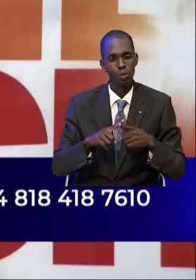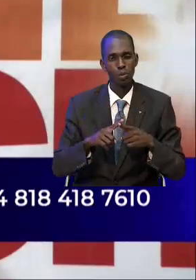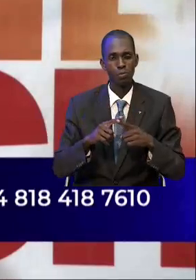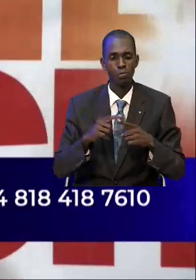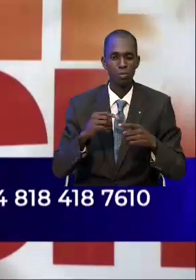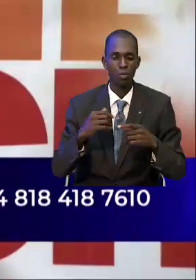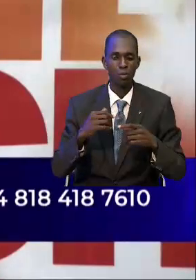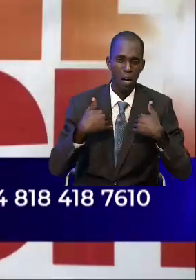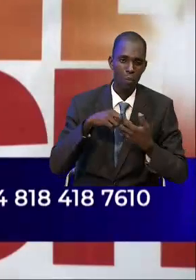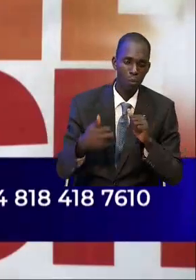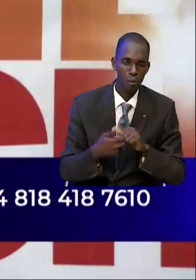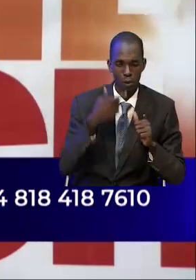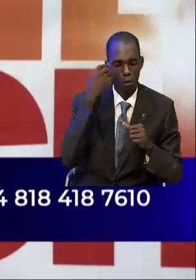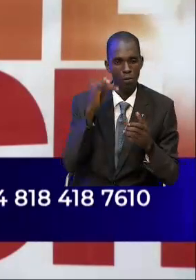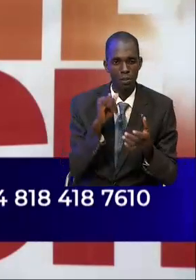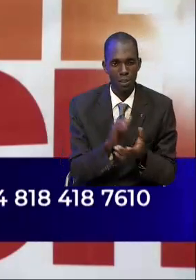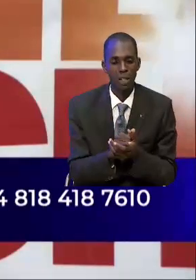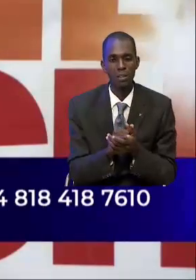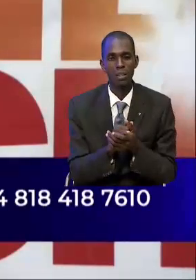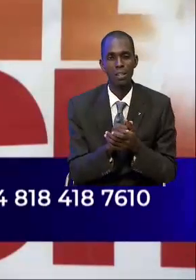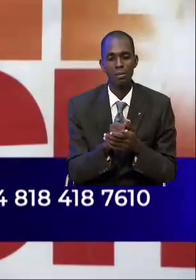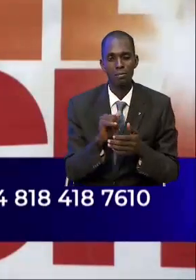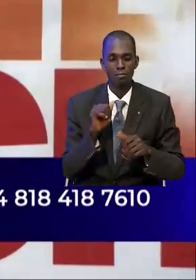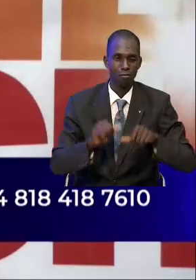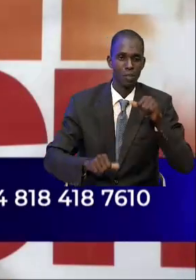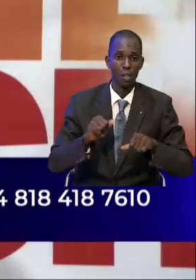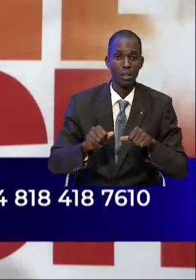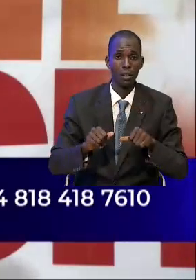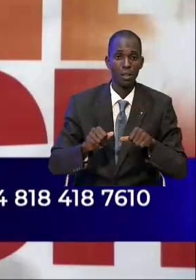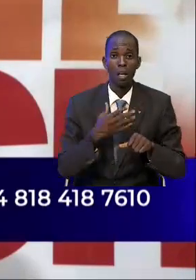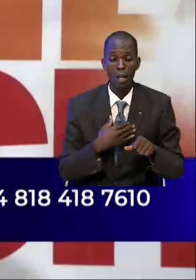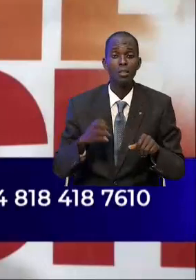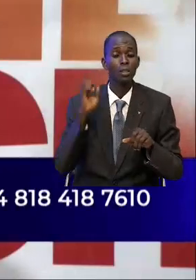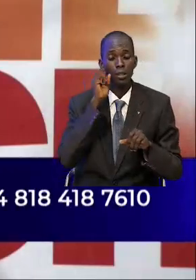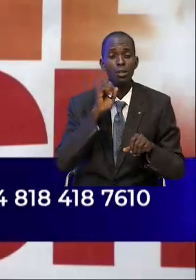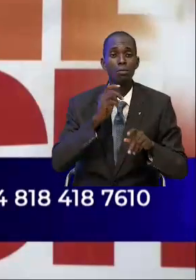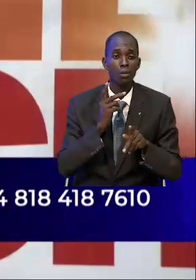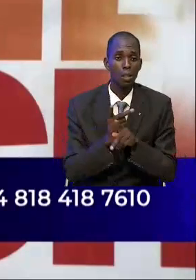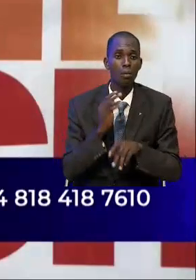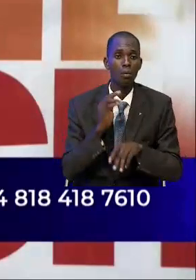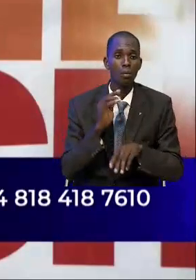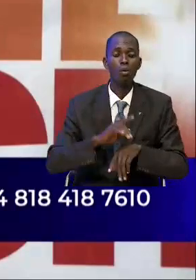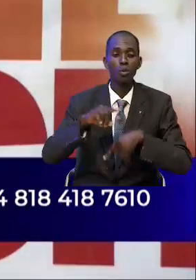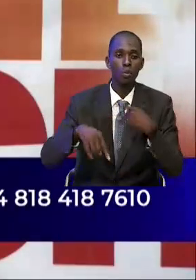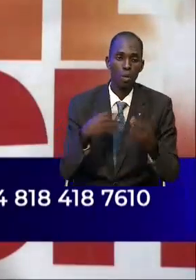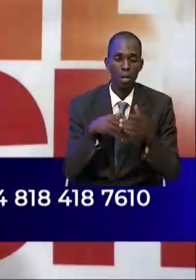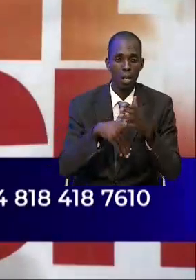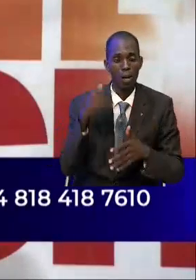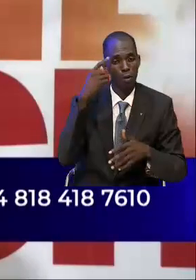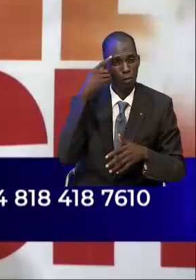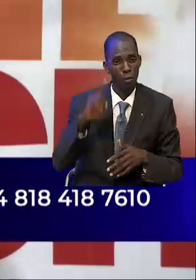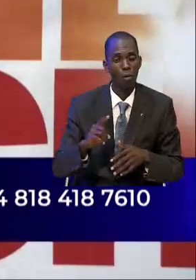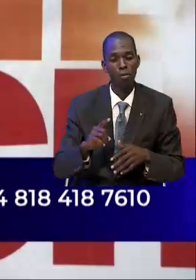that. I was troubled because of that feeling in me. I keep praying to God, even going in and out of altar call like